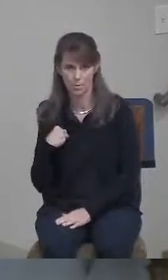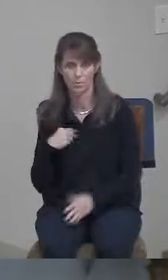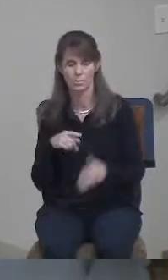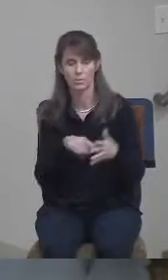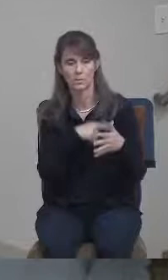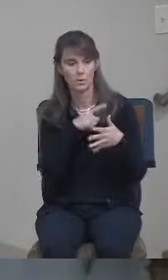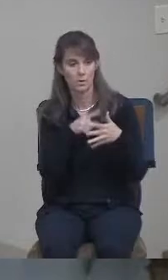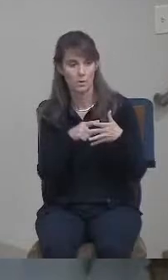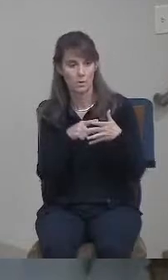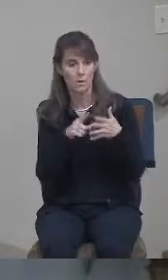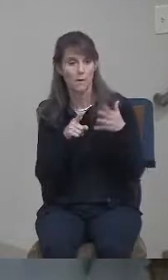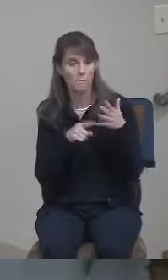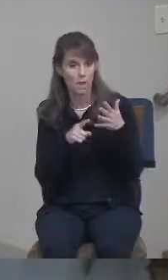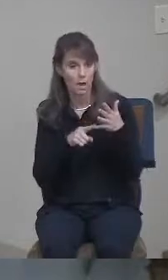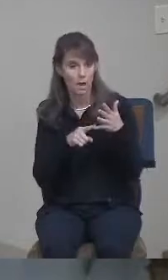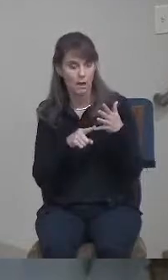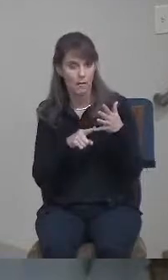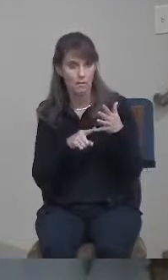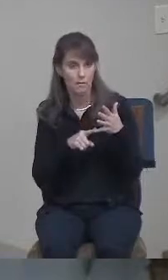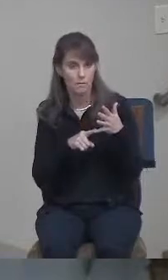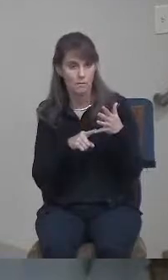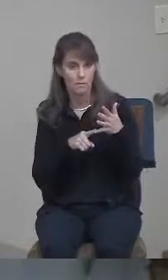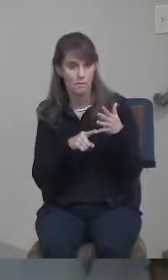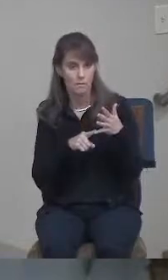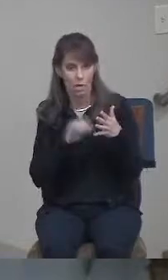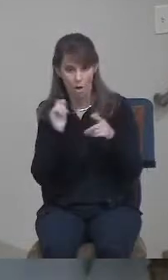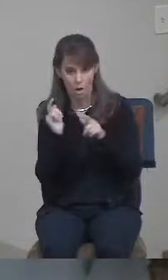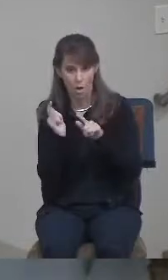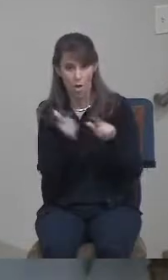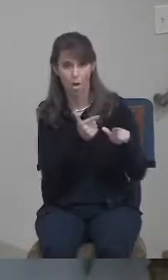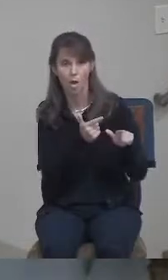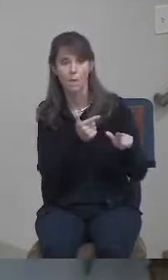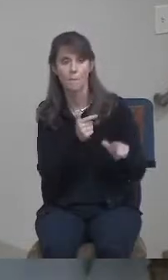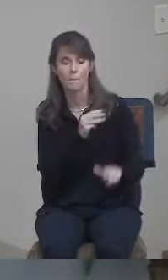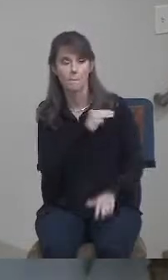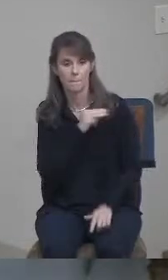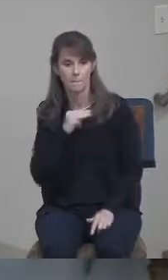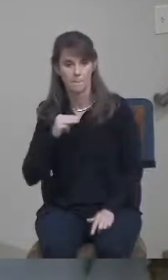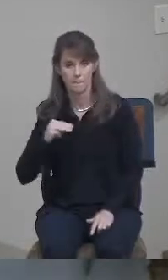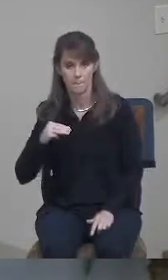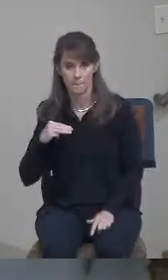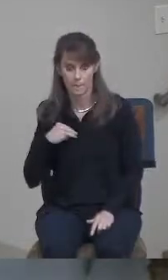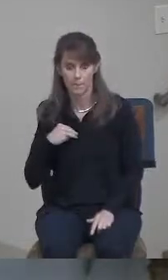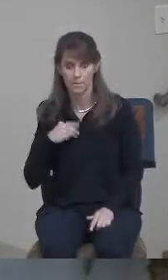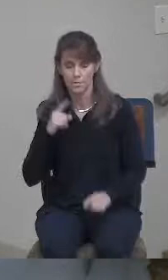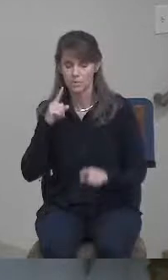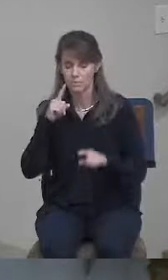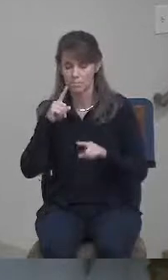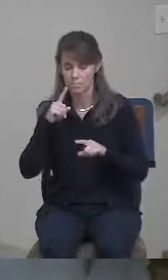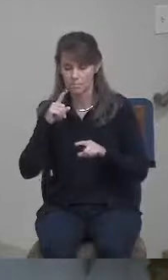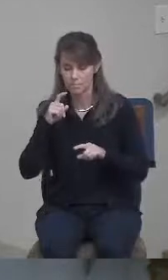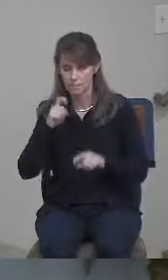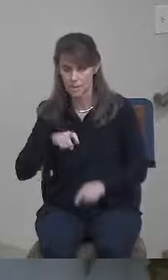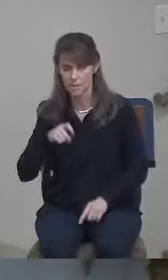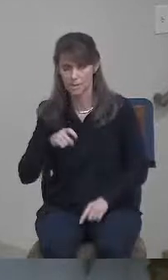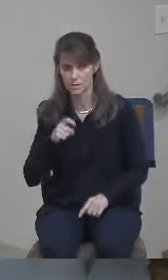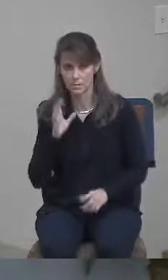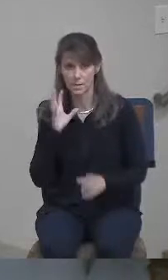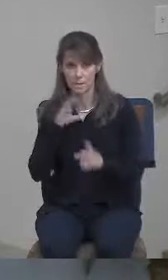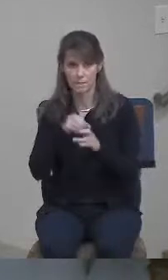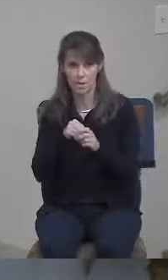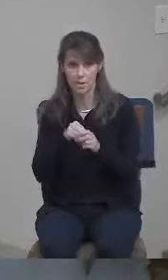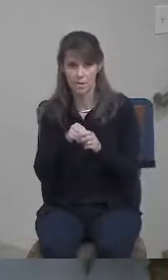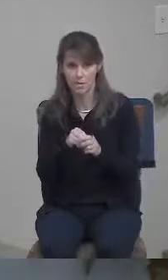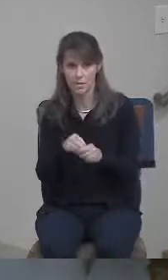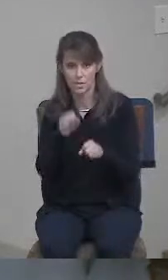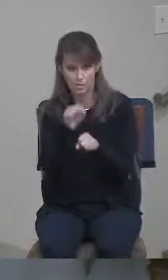liberty of conscience, the privilege and duty of all. And in 1801, the Republican Methodists